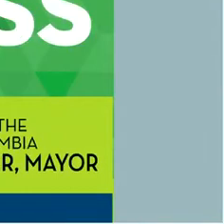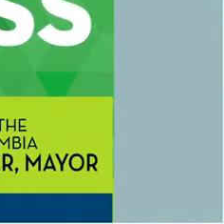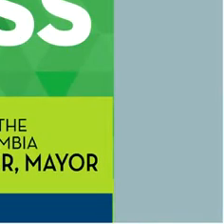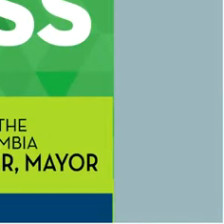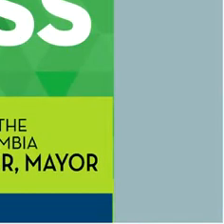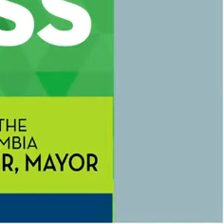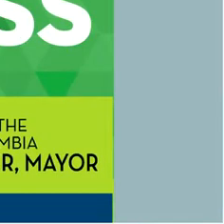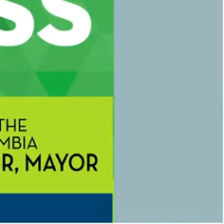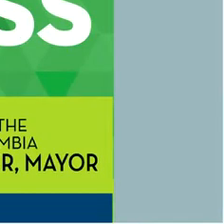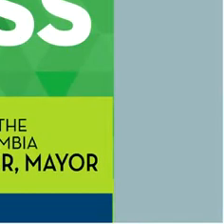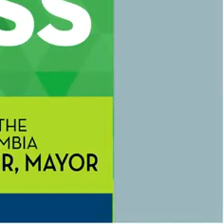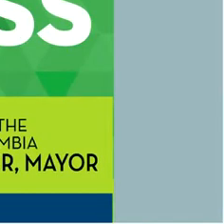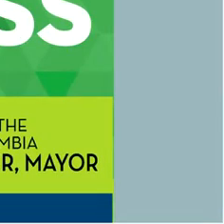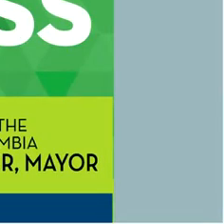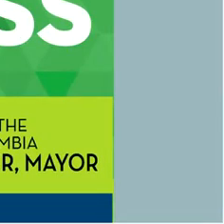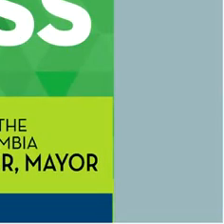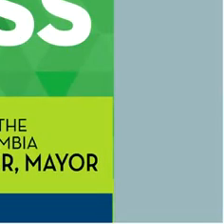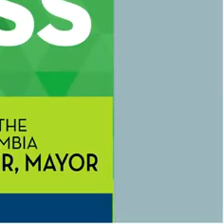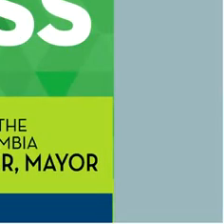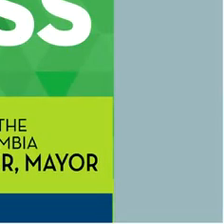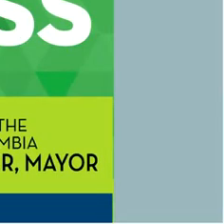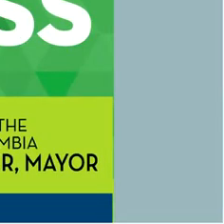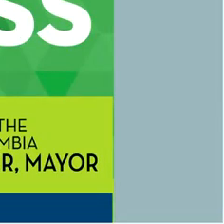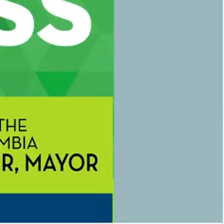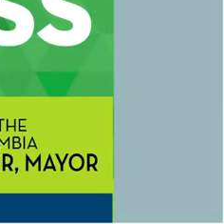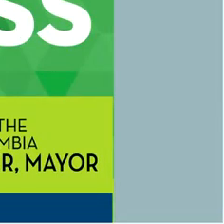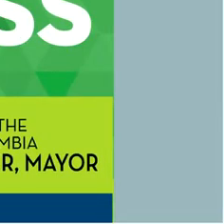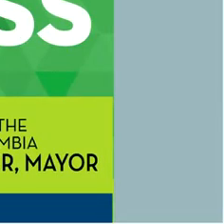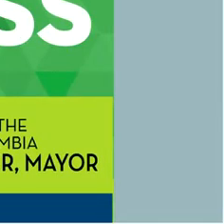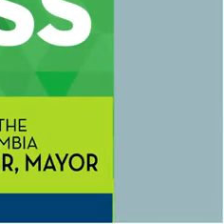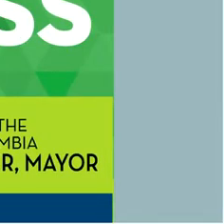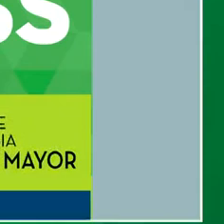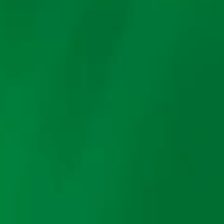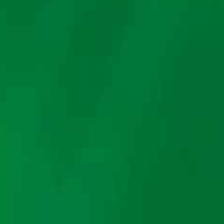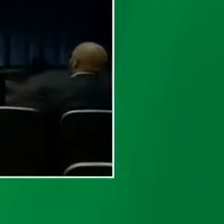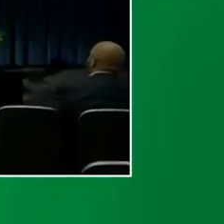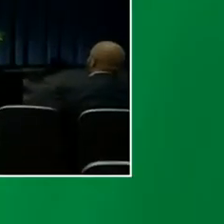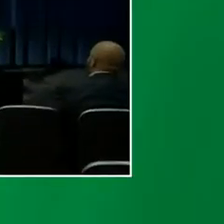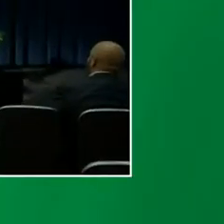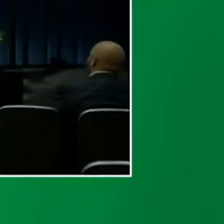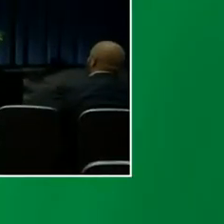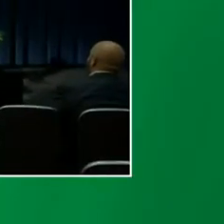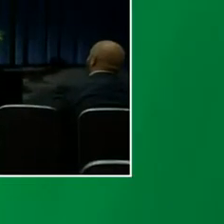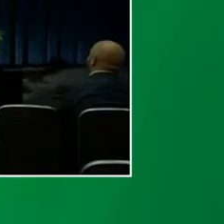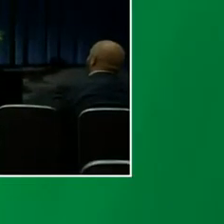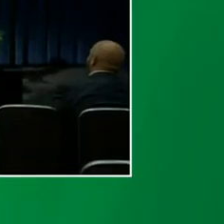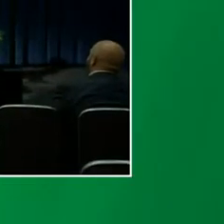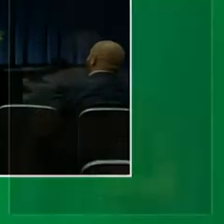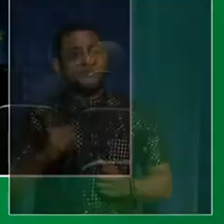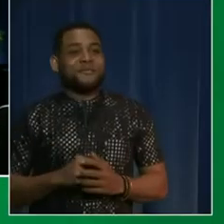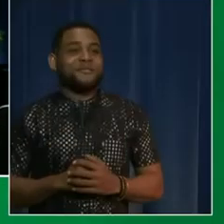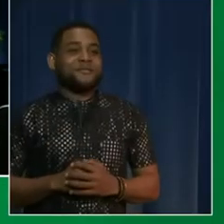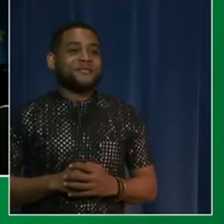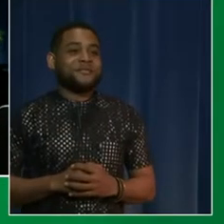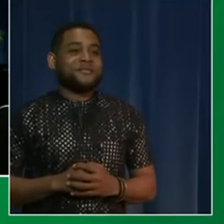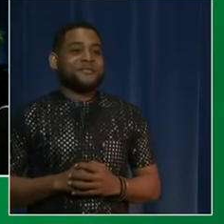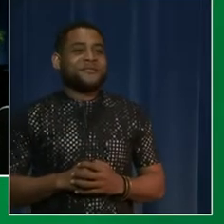Good morning, everybody. I'm Bruce Johnson. Thanks for joining us for this momentous